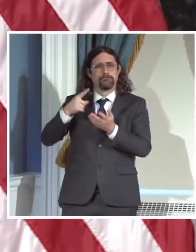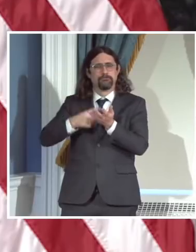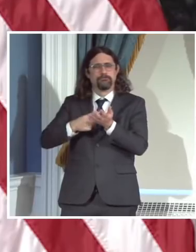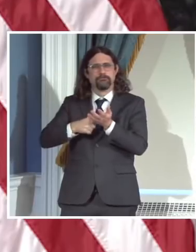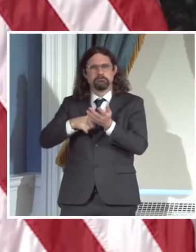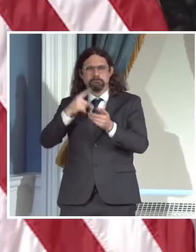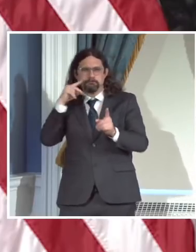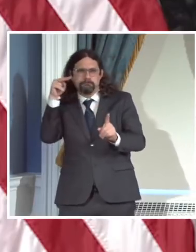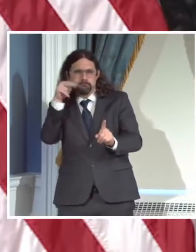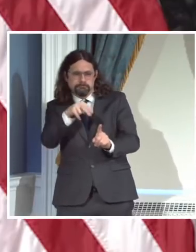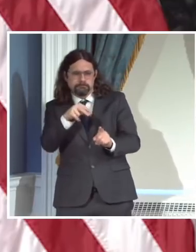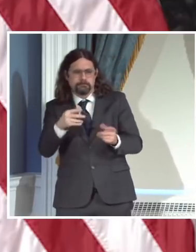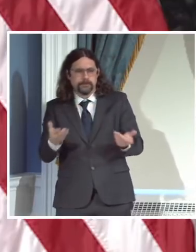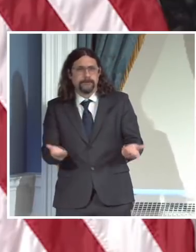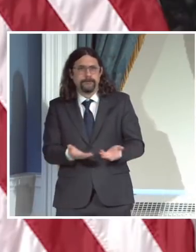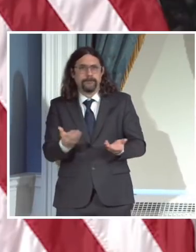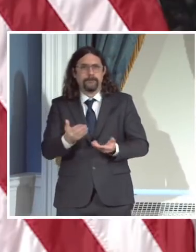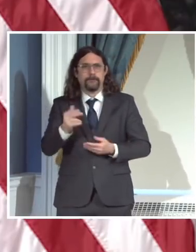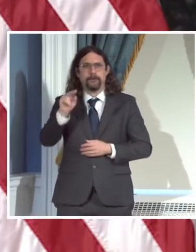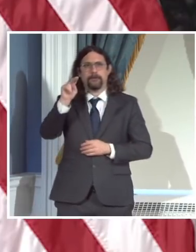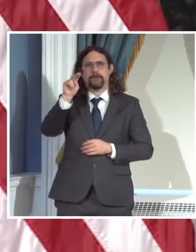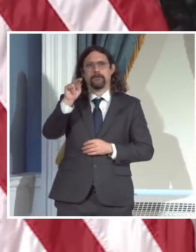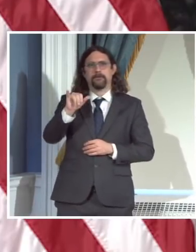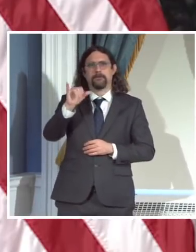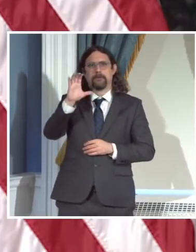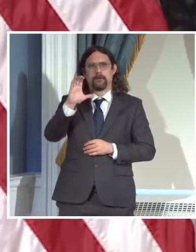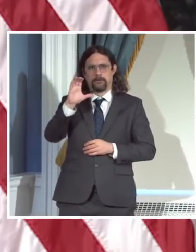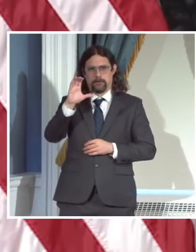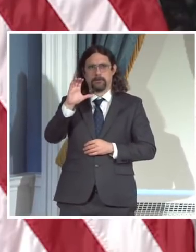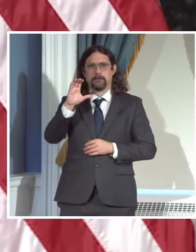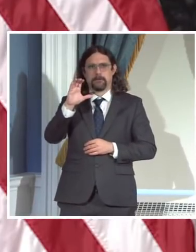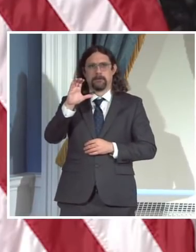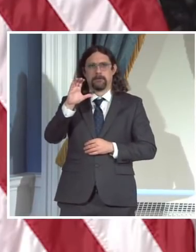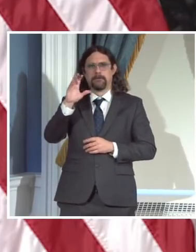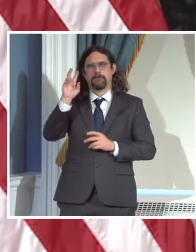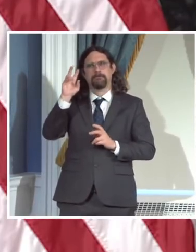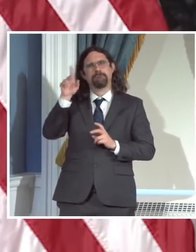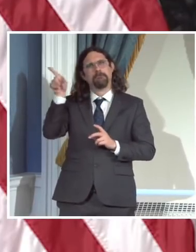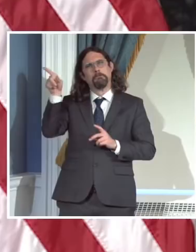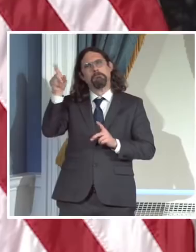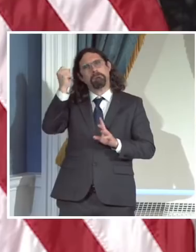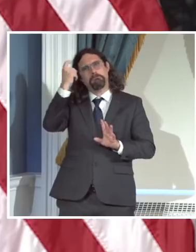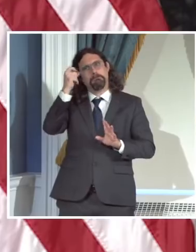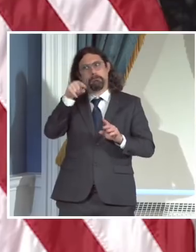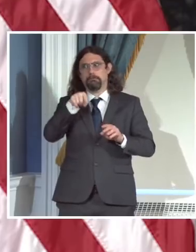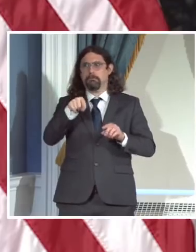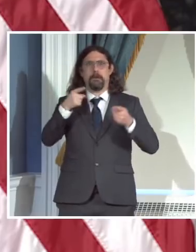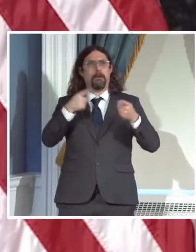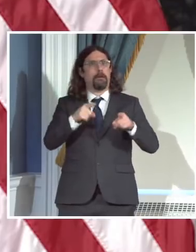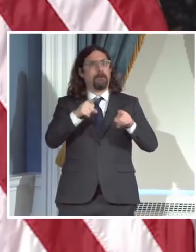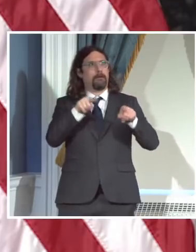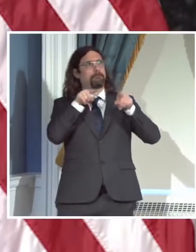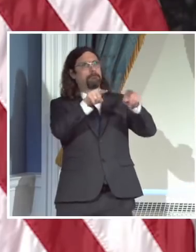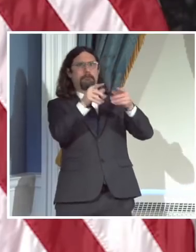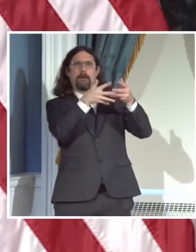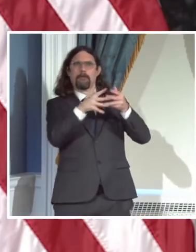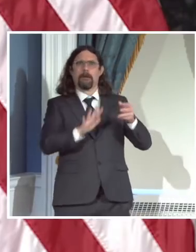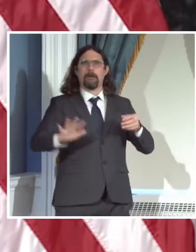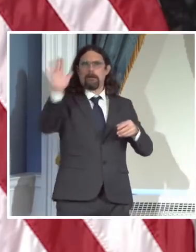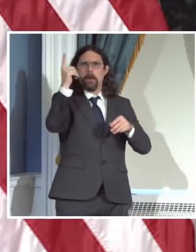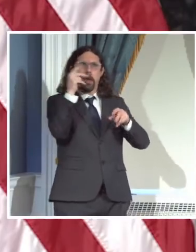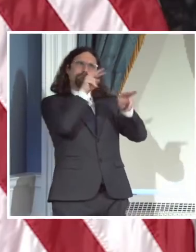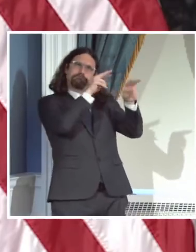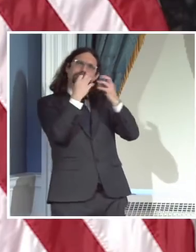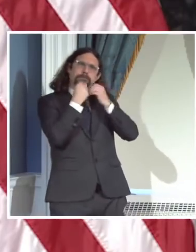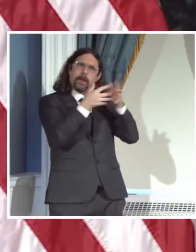item related to everything we need here, timelines, specifics about how to get the job